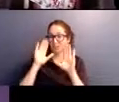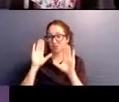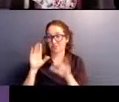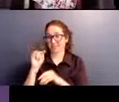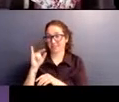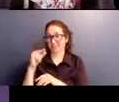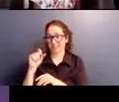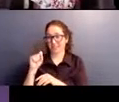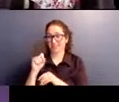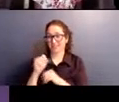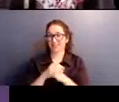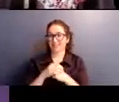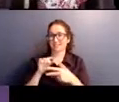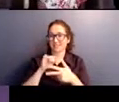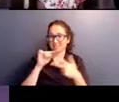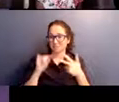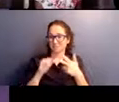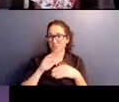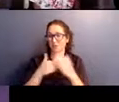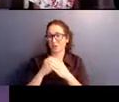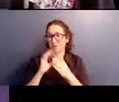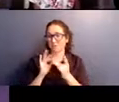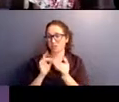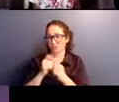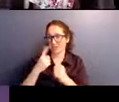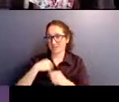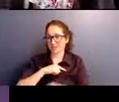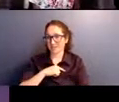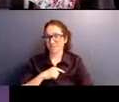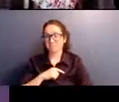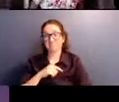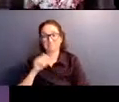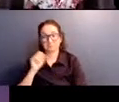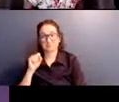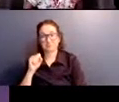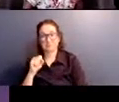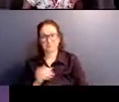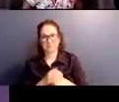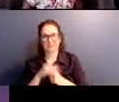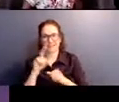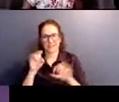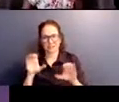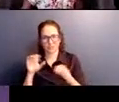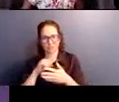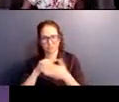Felicia, Meredith, and Melinda have shared with us. Well, I need you to do a couple of things.